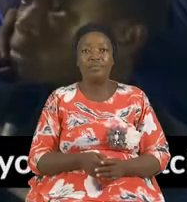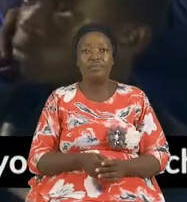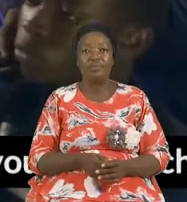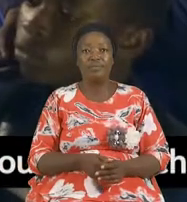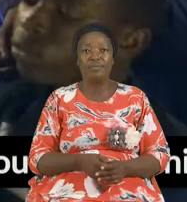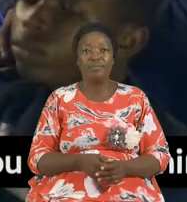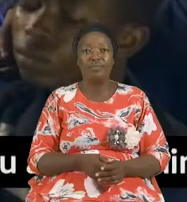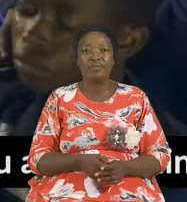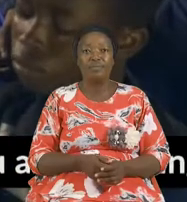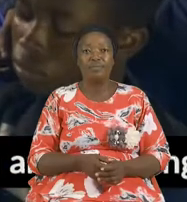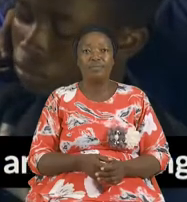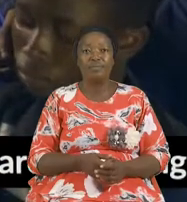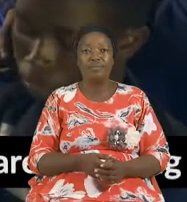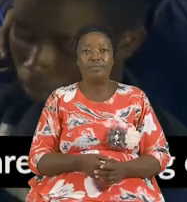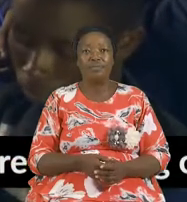fast.